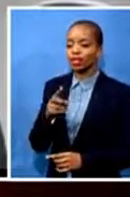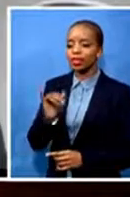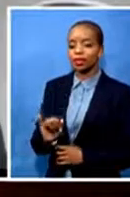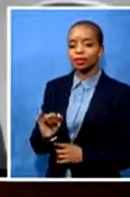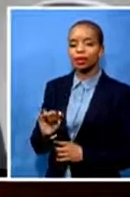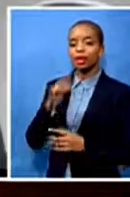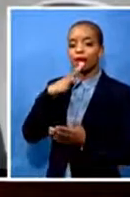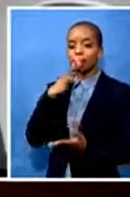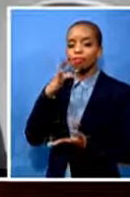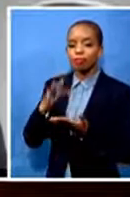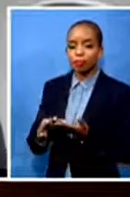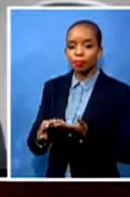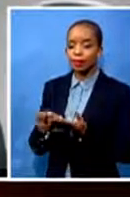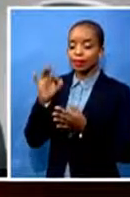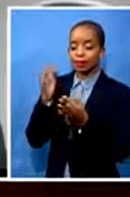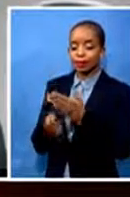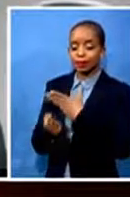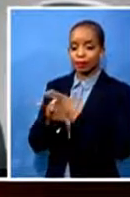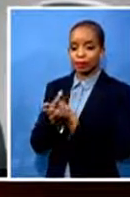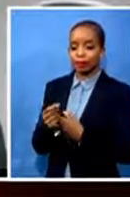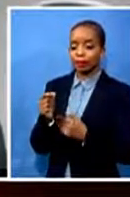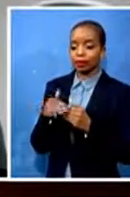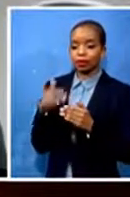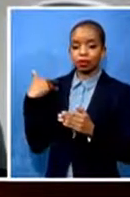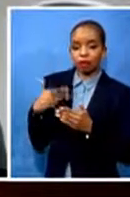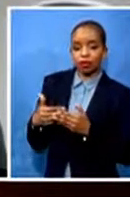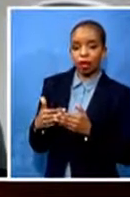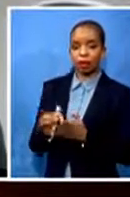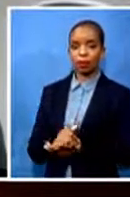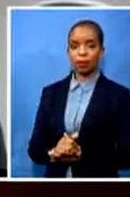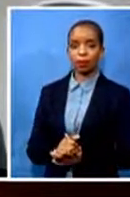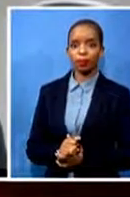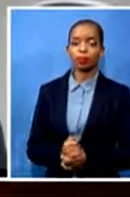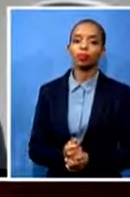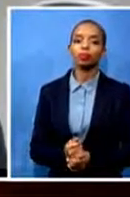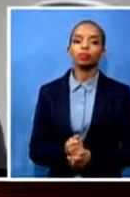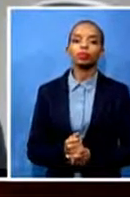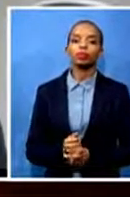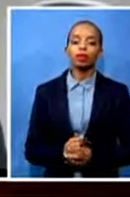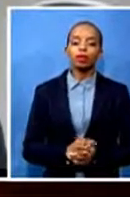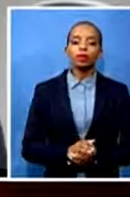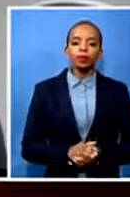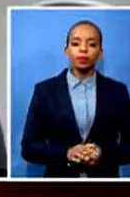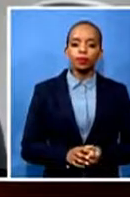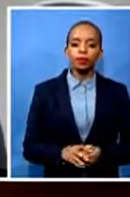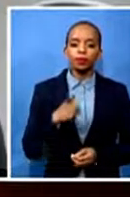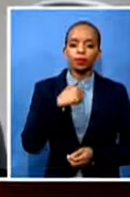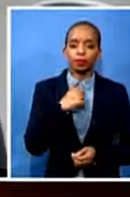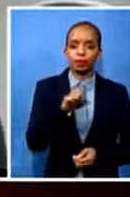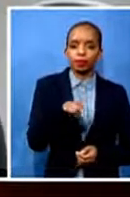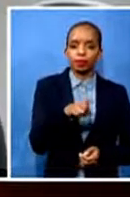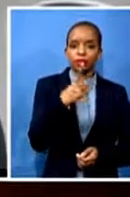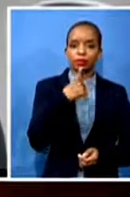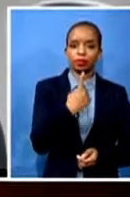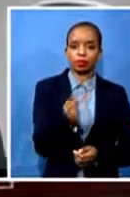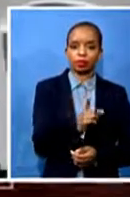Yes, we have. Let me say, even for those provinces where we had public consultations before, your